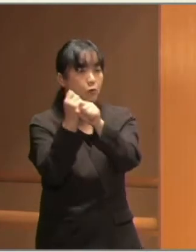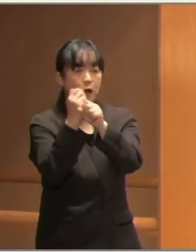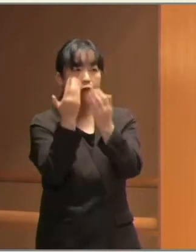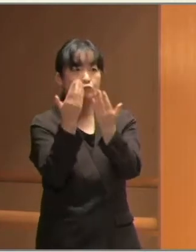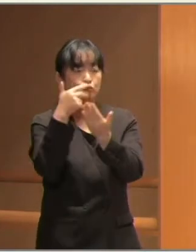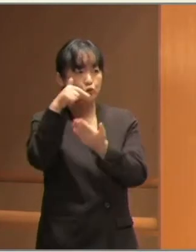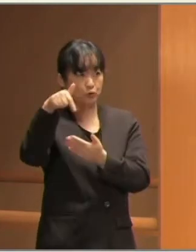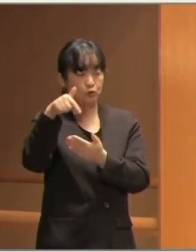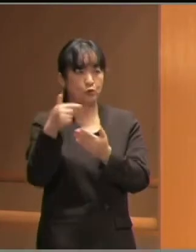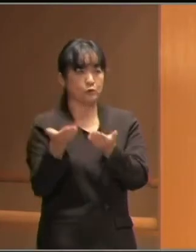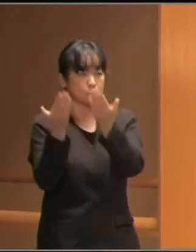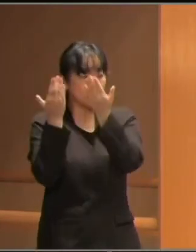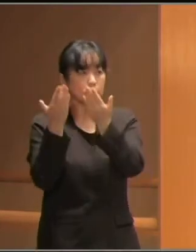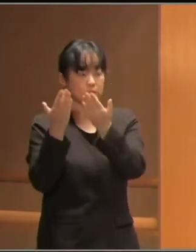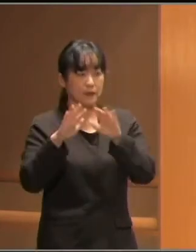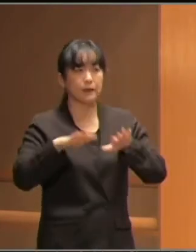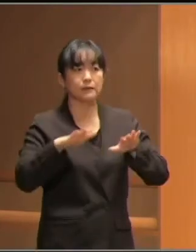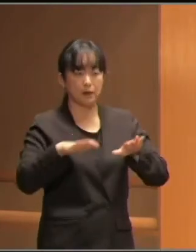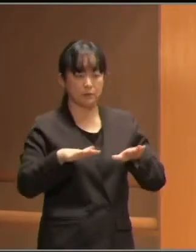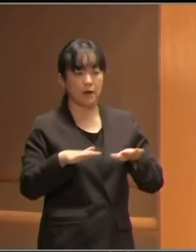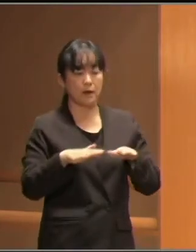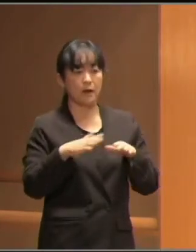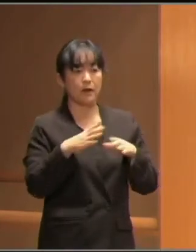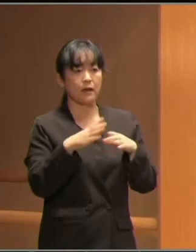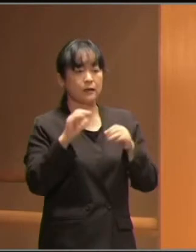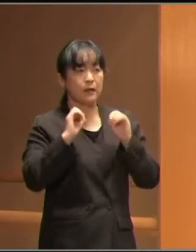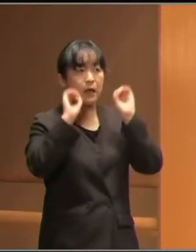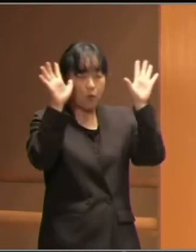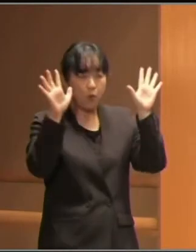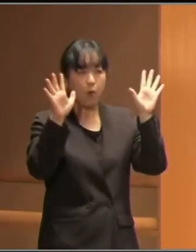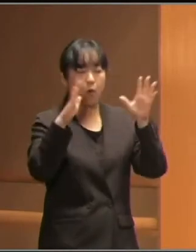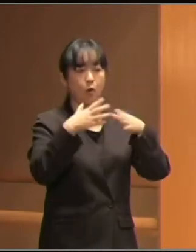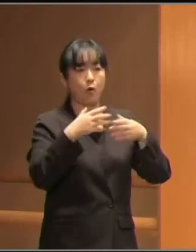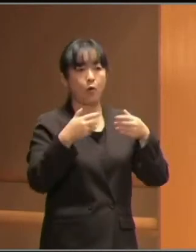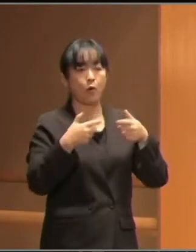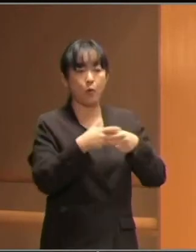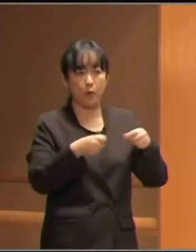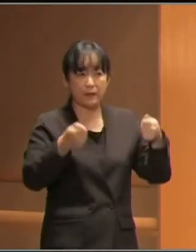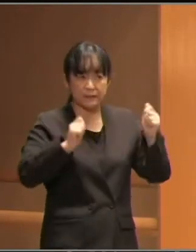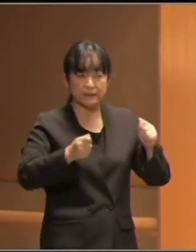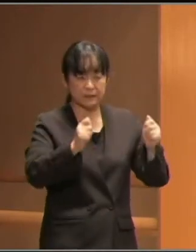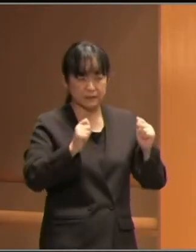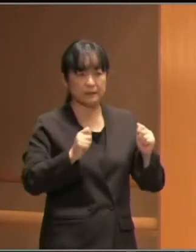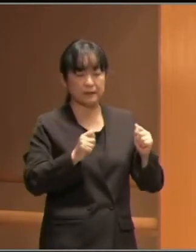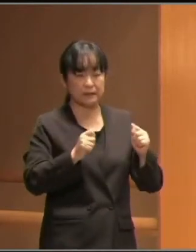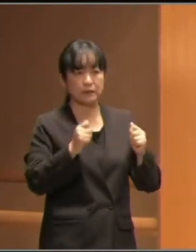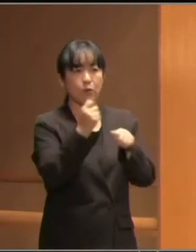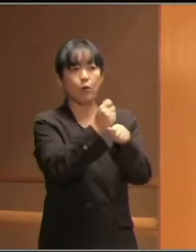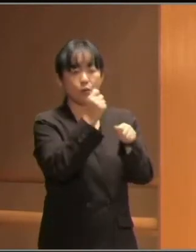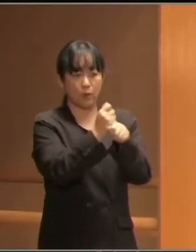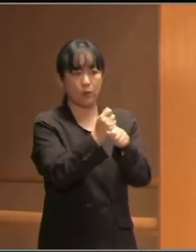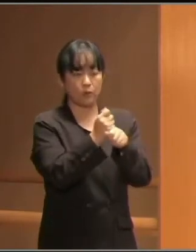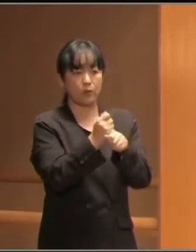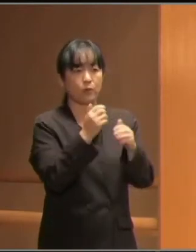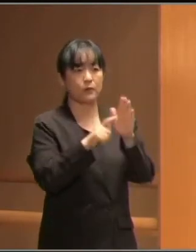University. Currently, he is a representative director of Taiho Washi Kogyo.